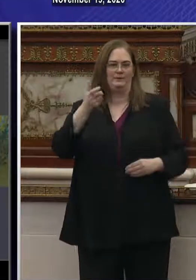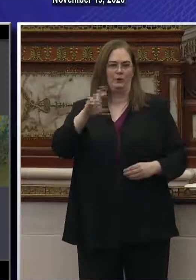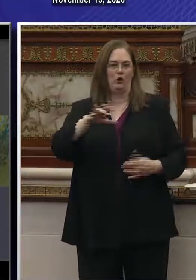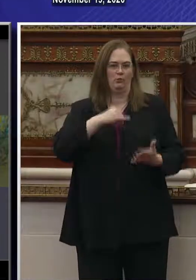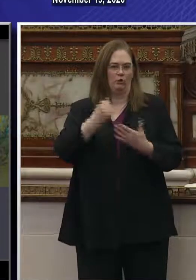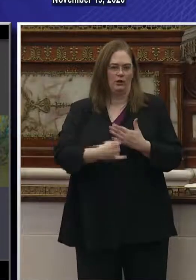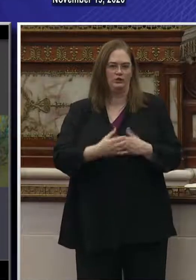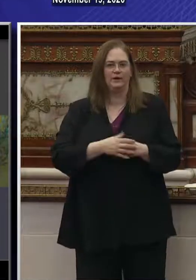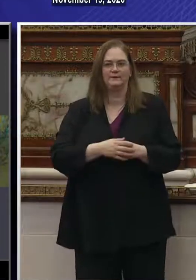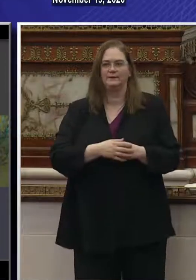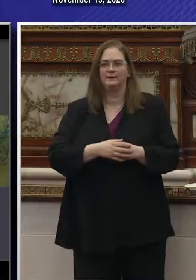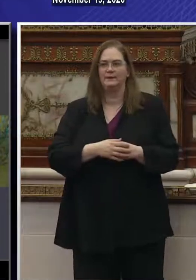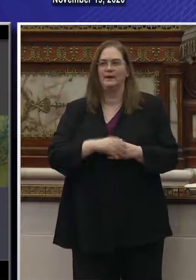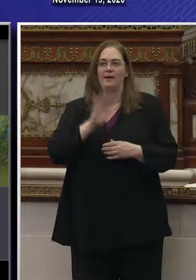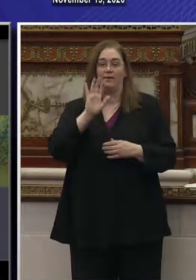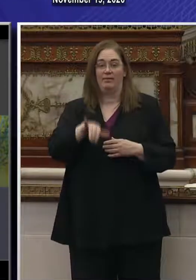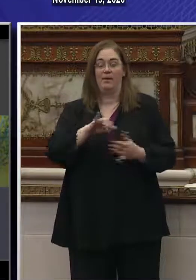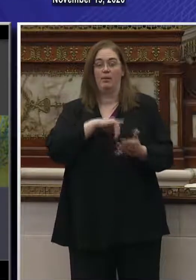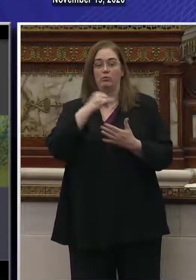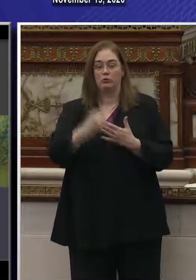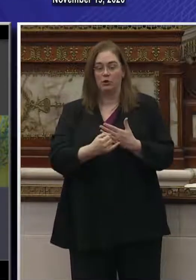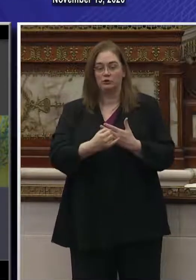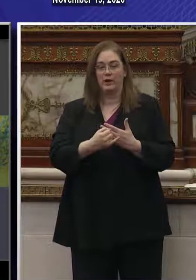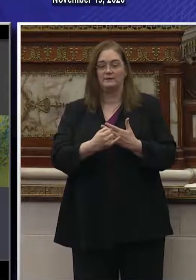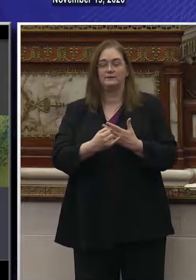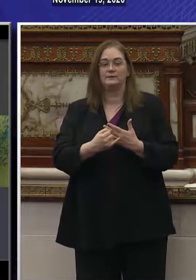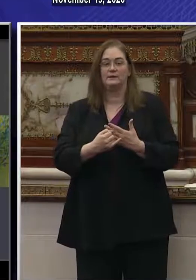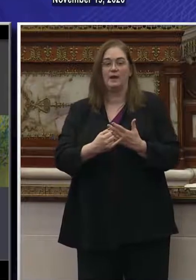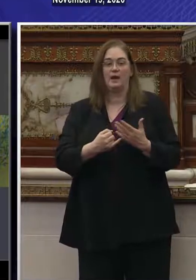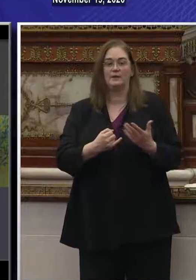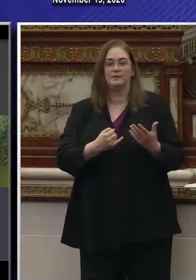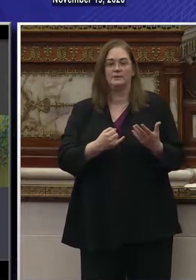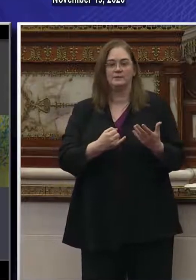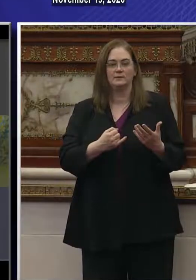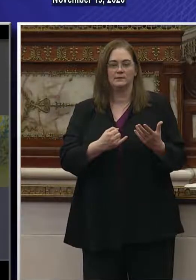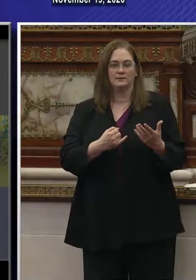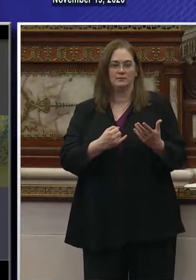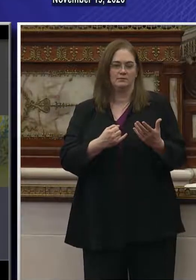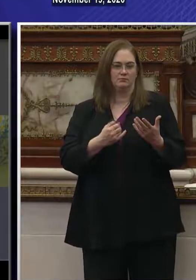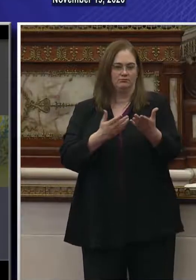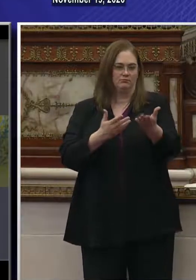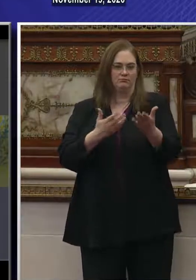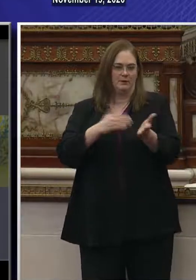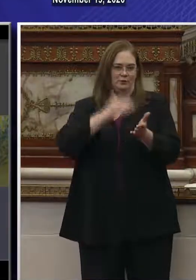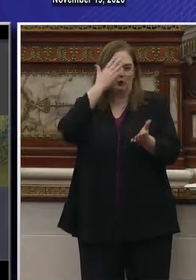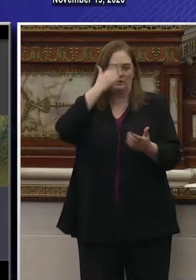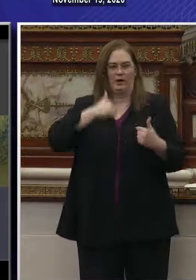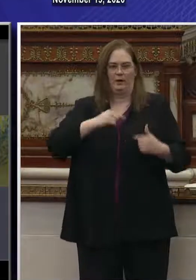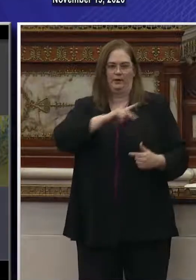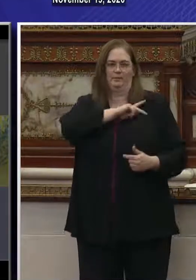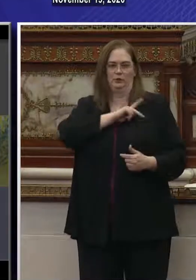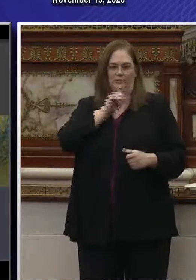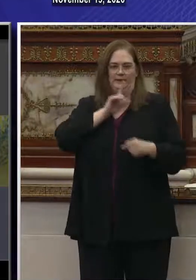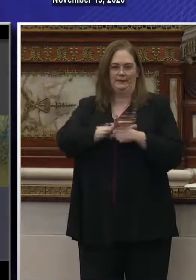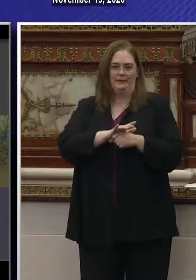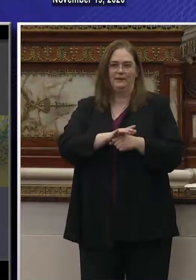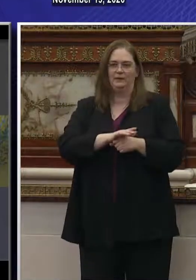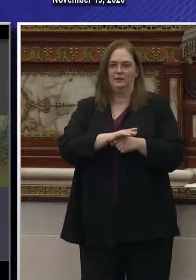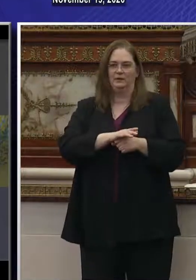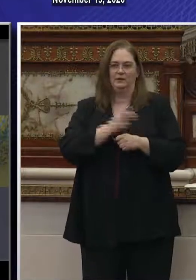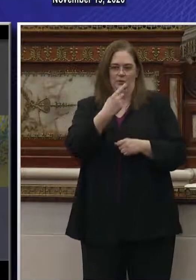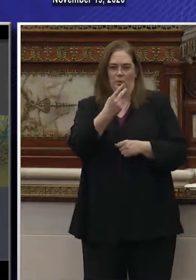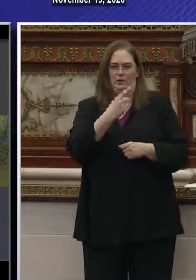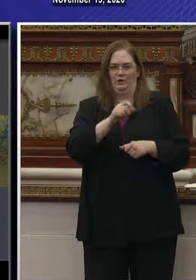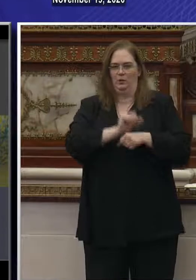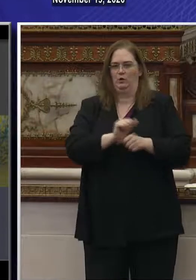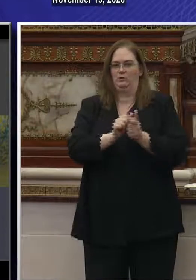project. And that project, as the doctor knows, I am personally committed to, and we worked